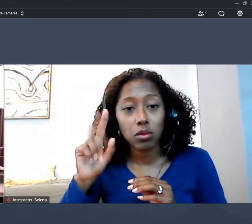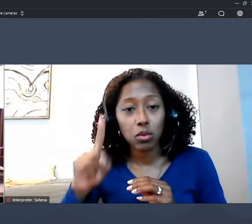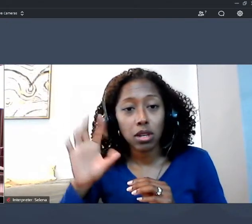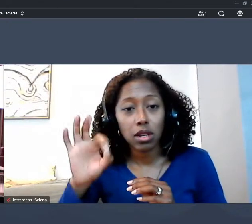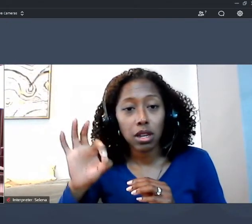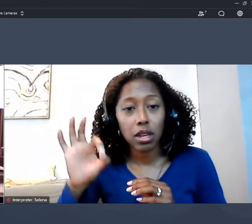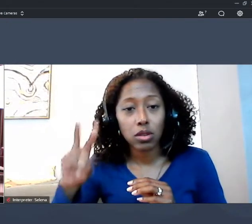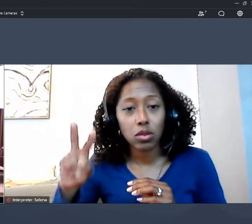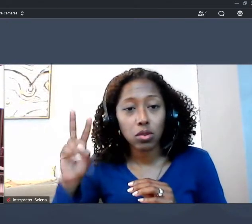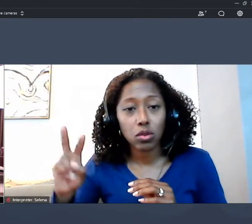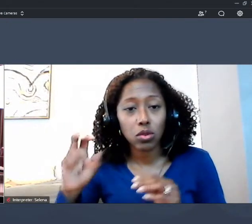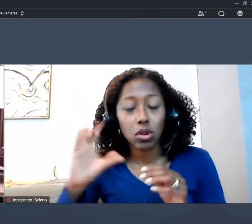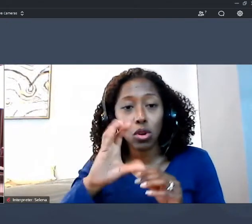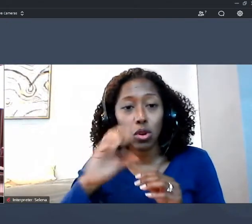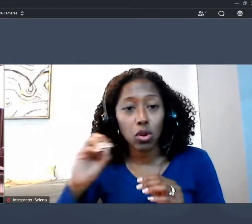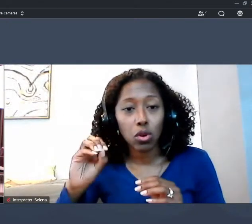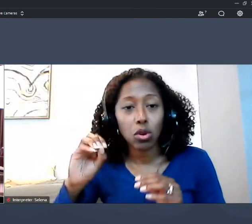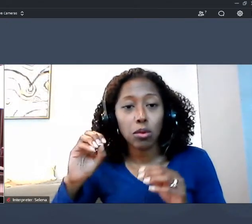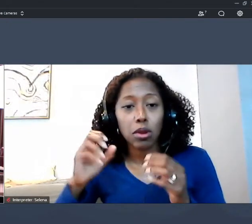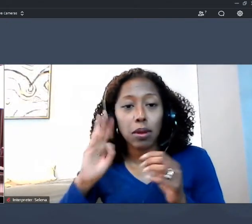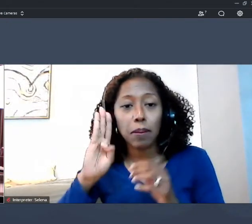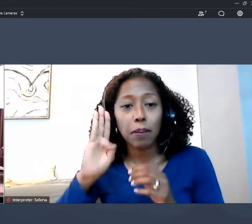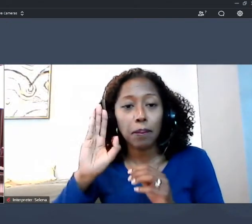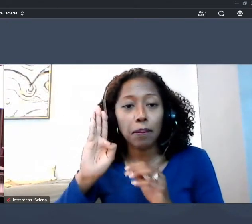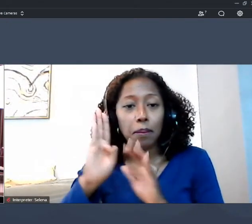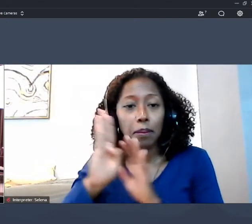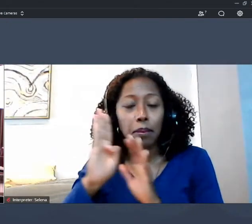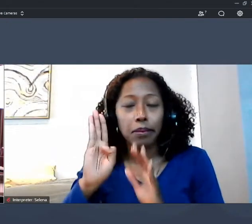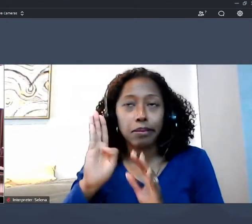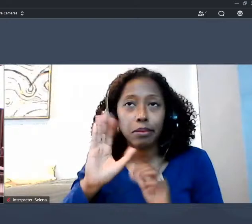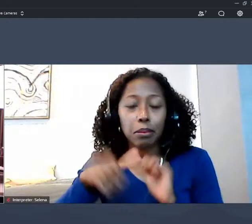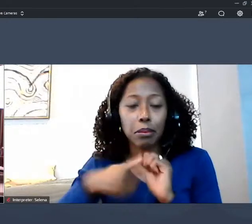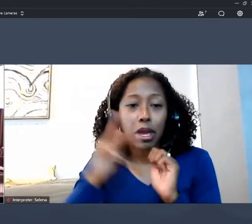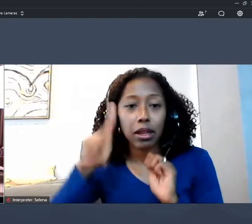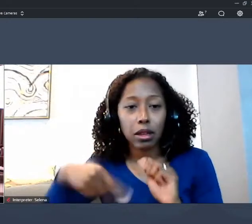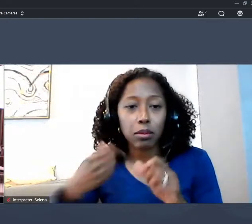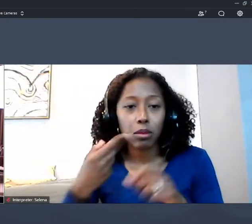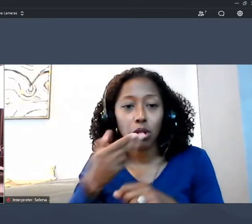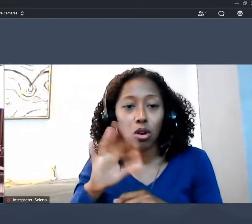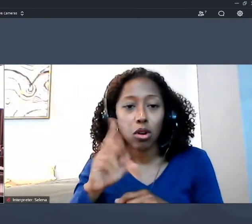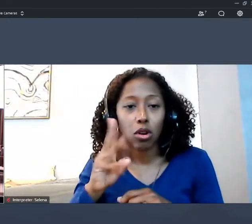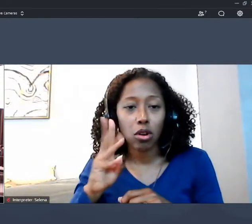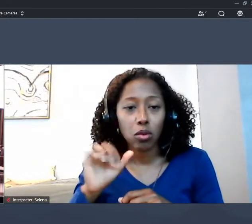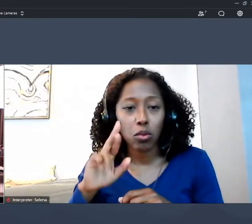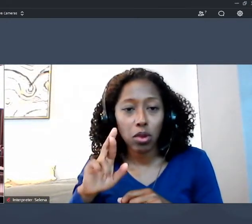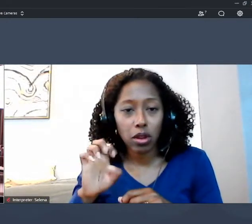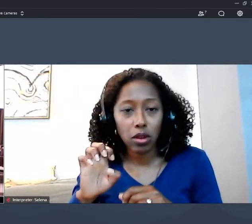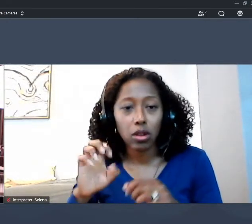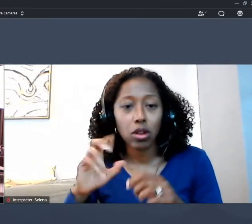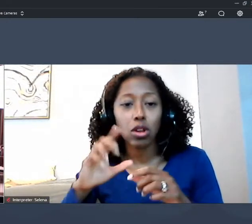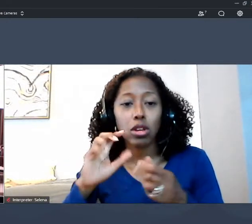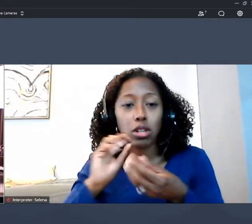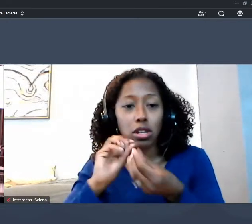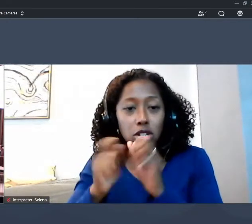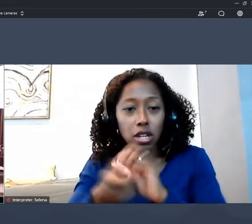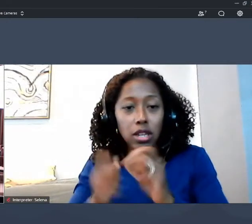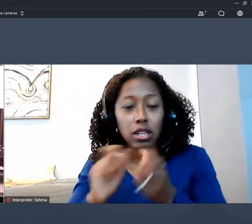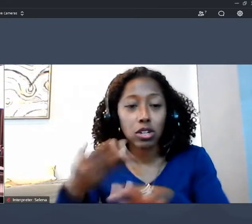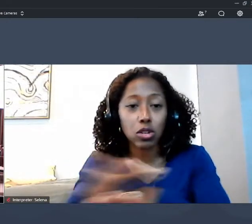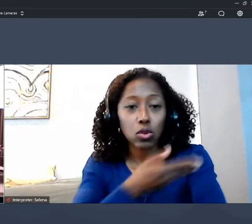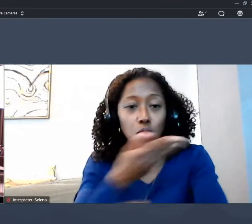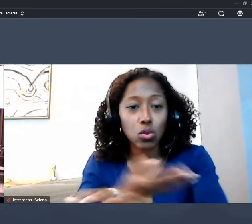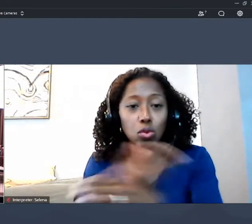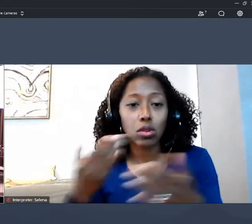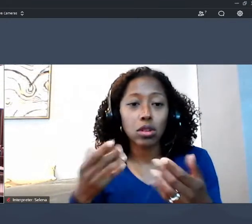11922, corporate backup hardware with Thomas Consultants Incorporated, to ratify and renew the current contract